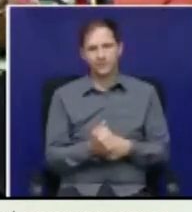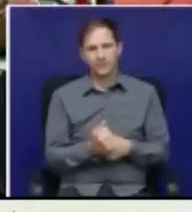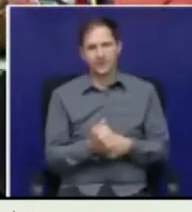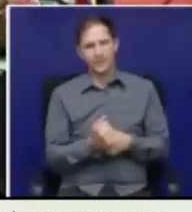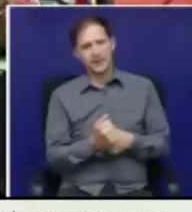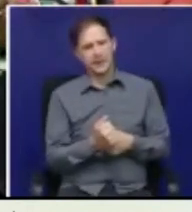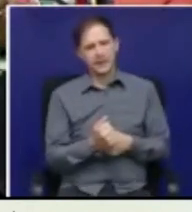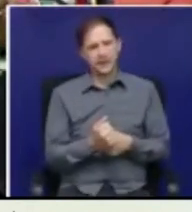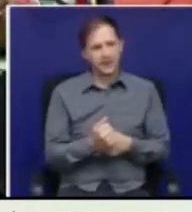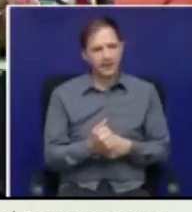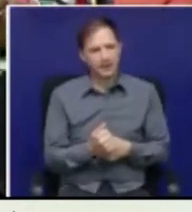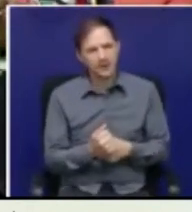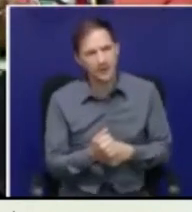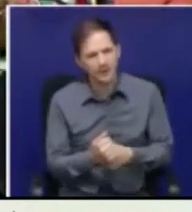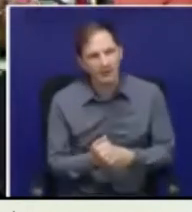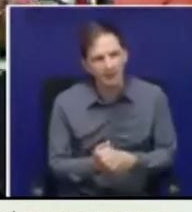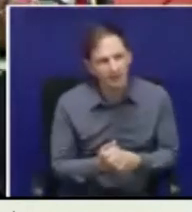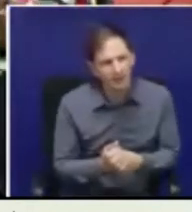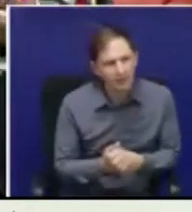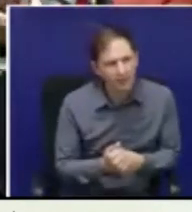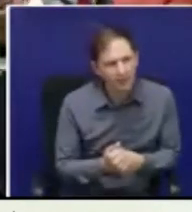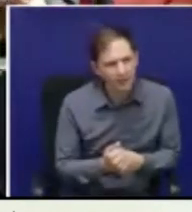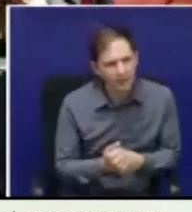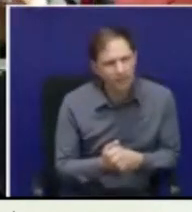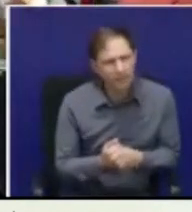for no big tenders, is